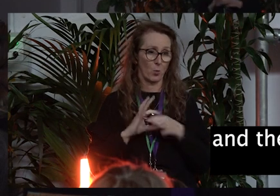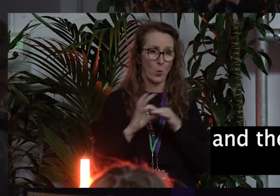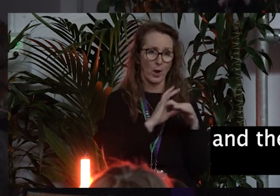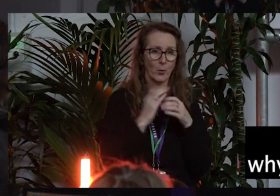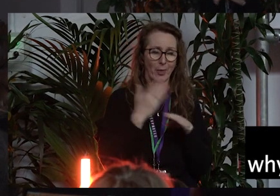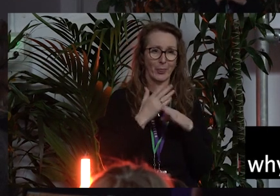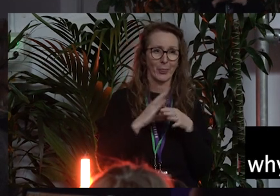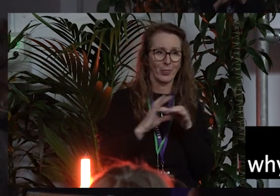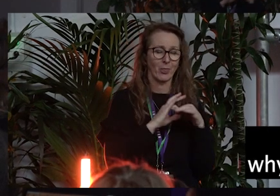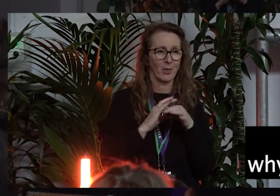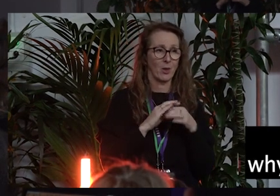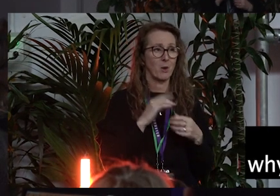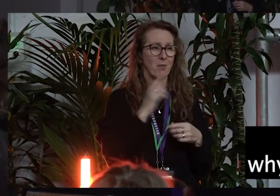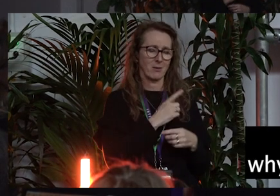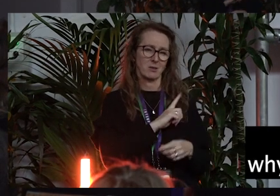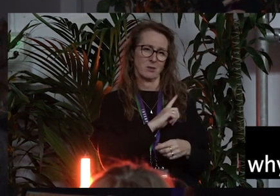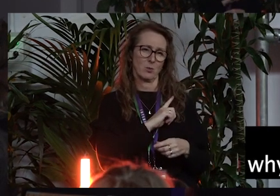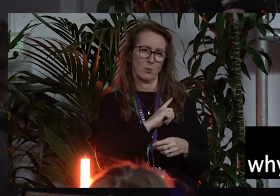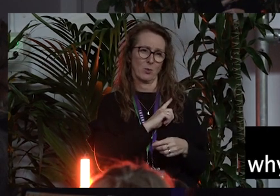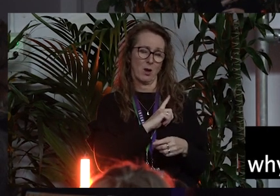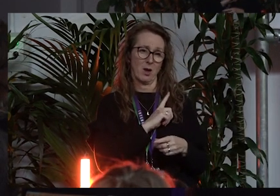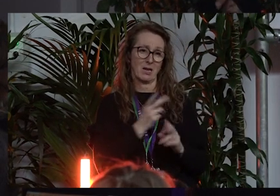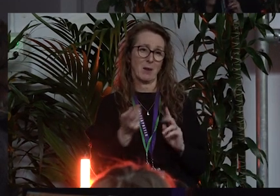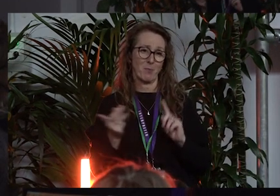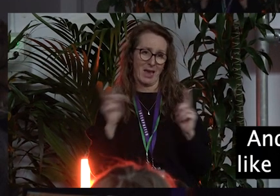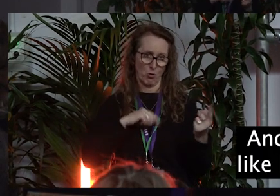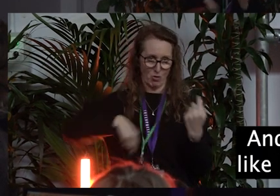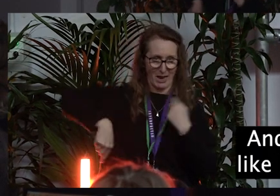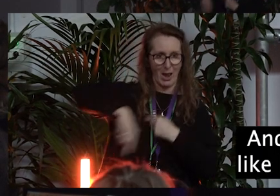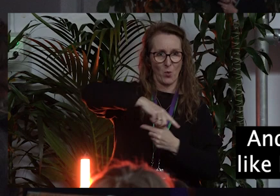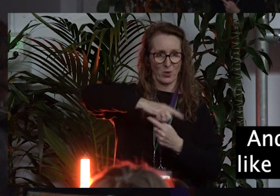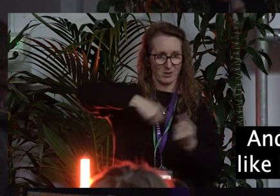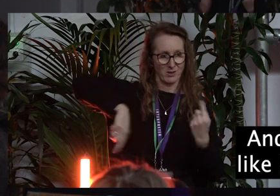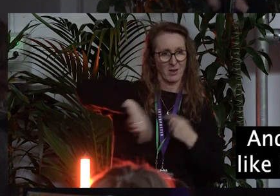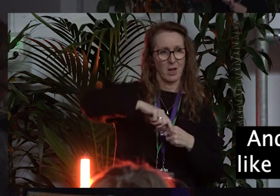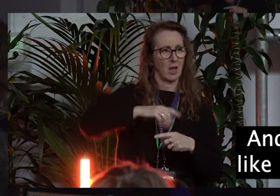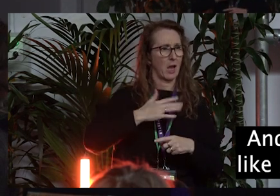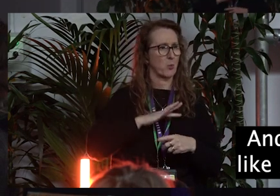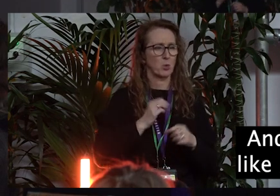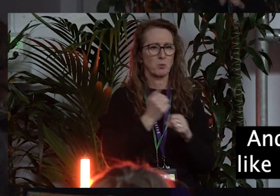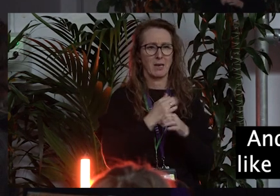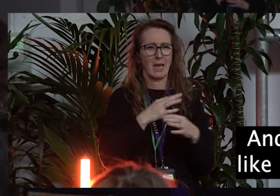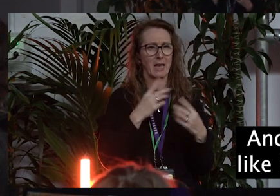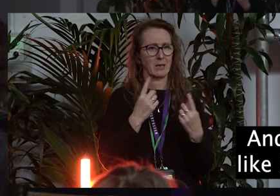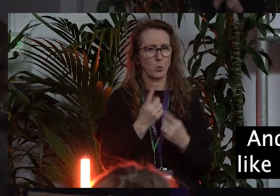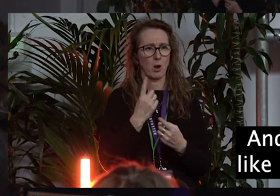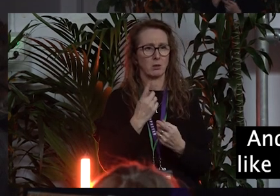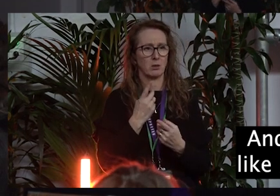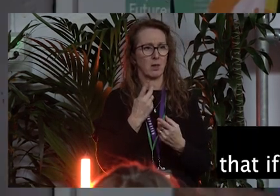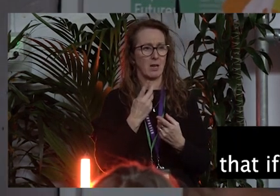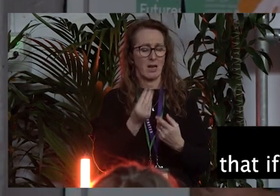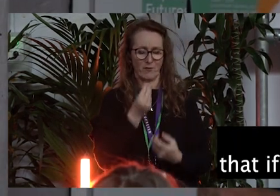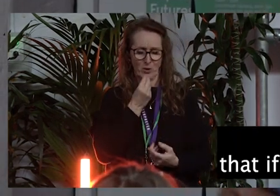we're also, this is the reason why it's coming back round. I don't want to make anyone like have their food and have a